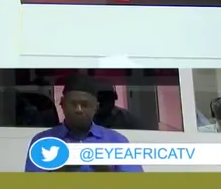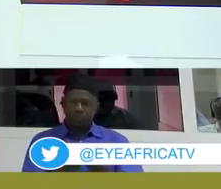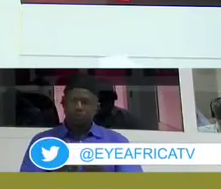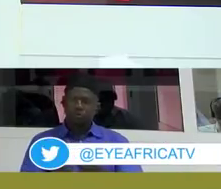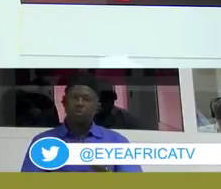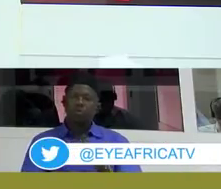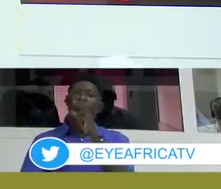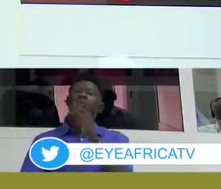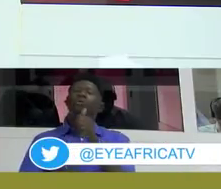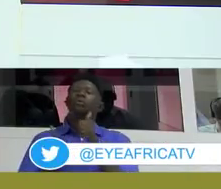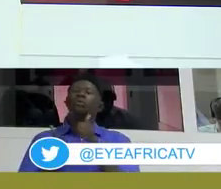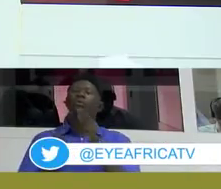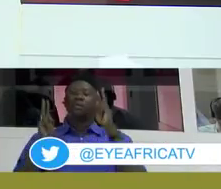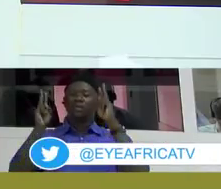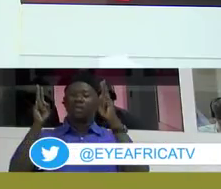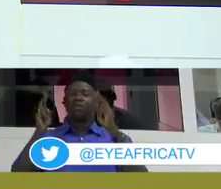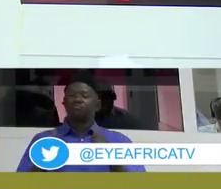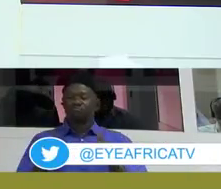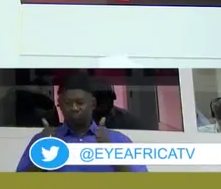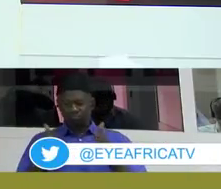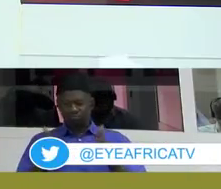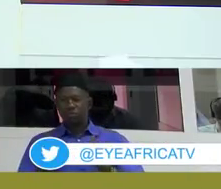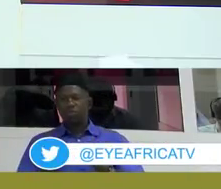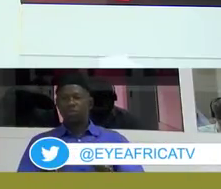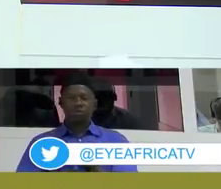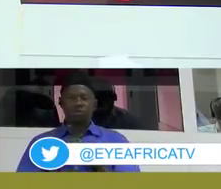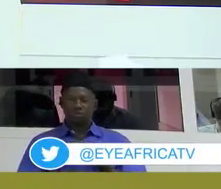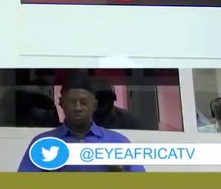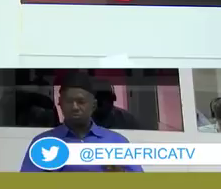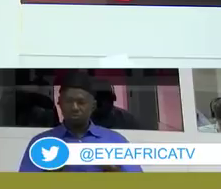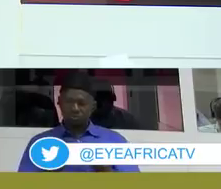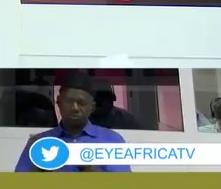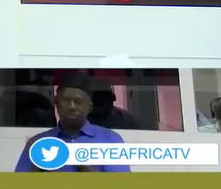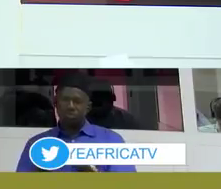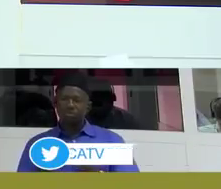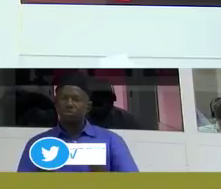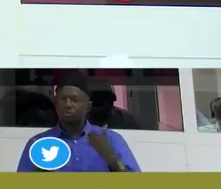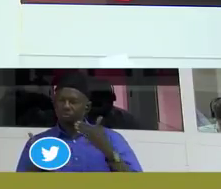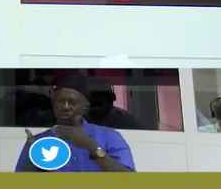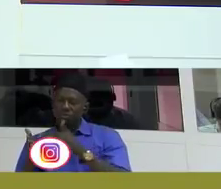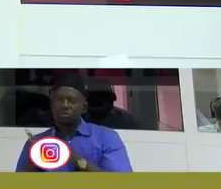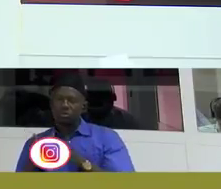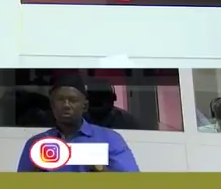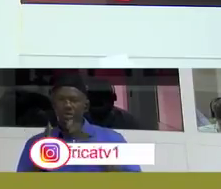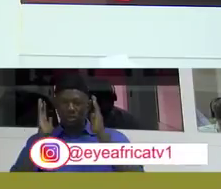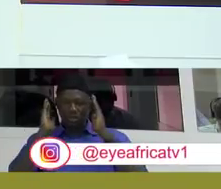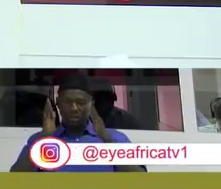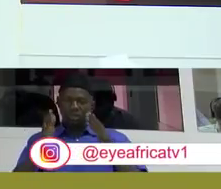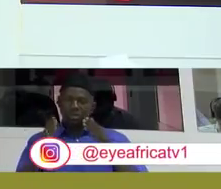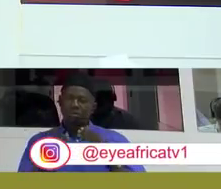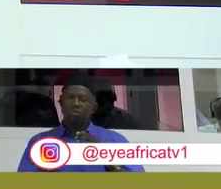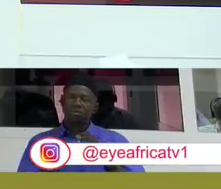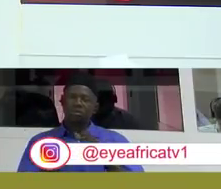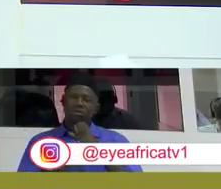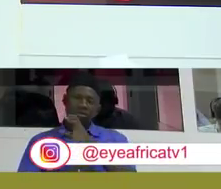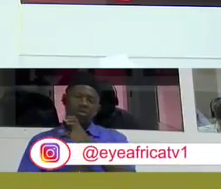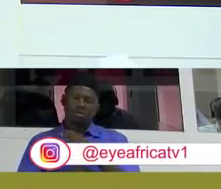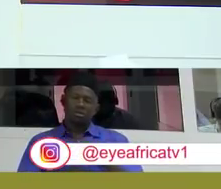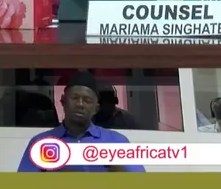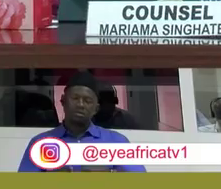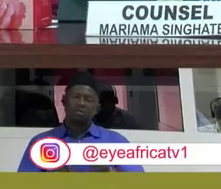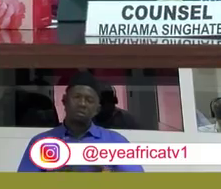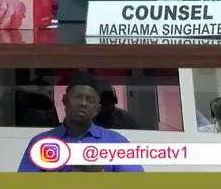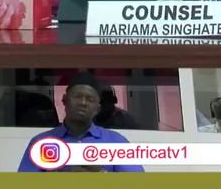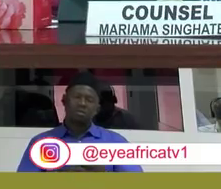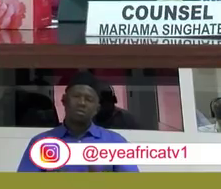well done. We should move towards Islamization of this country." This is what it means to me. In